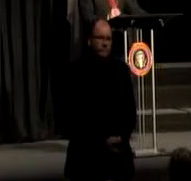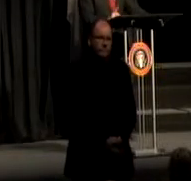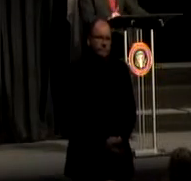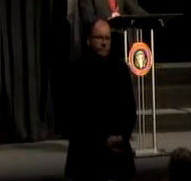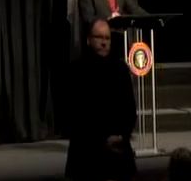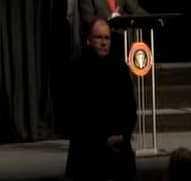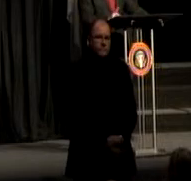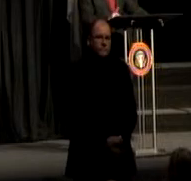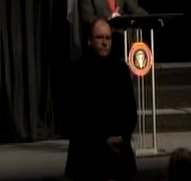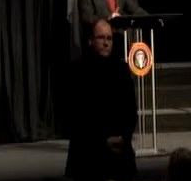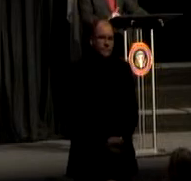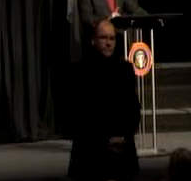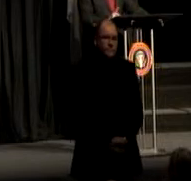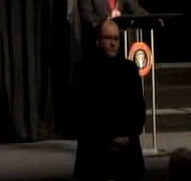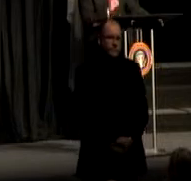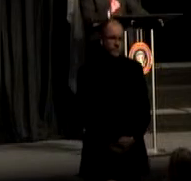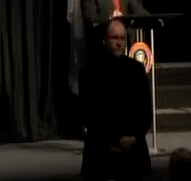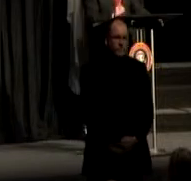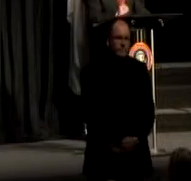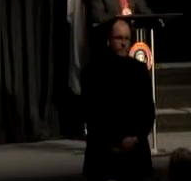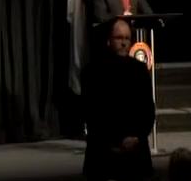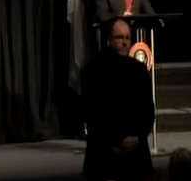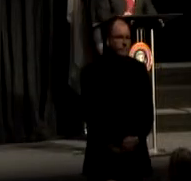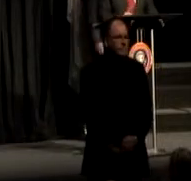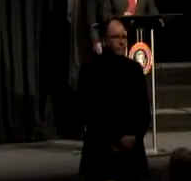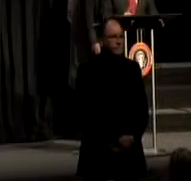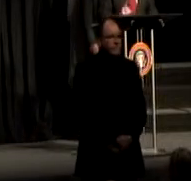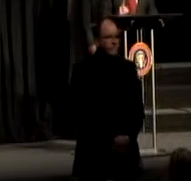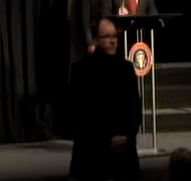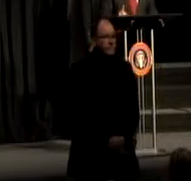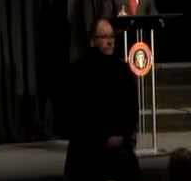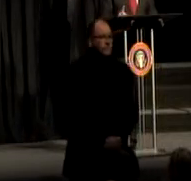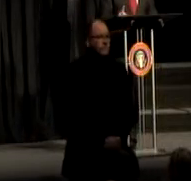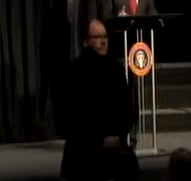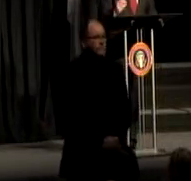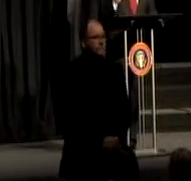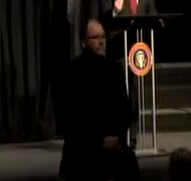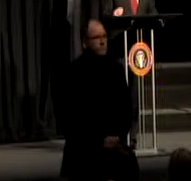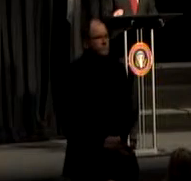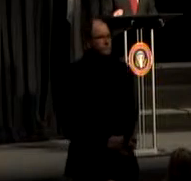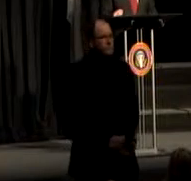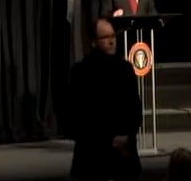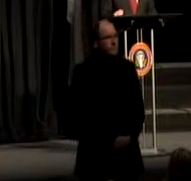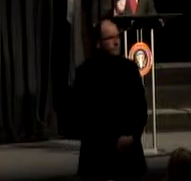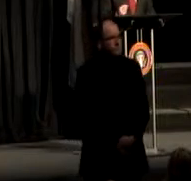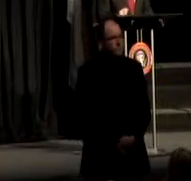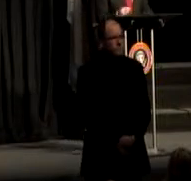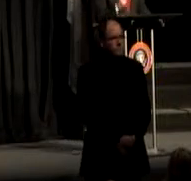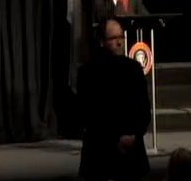and sad days. We've seen the church divided, and we've also seen the church unified.